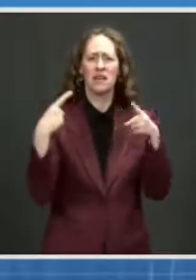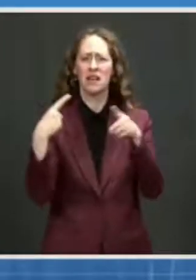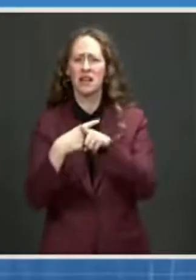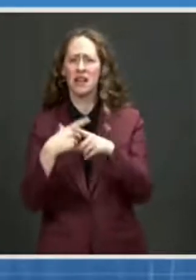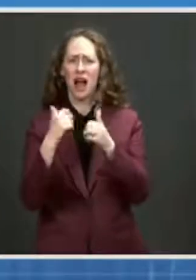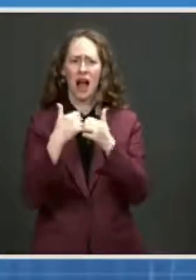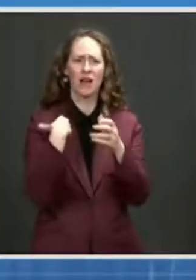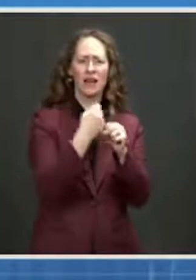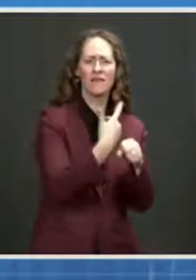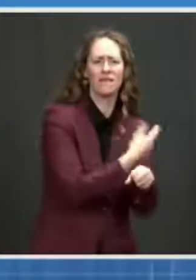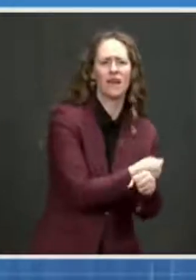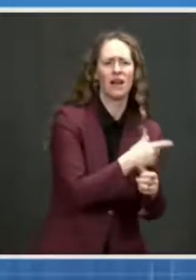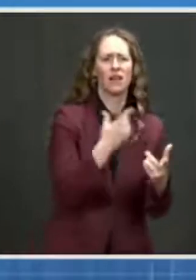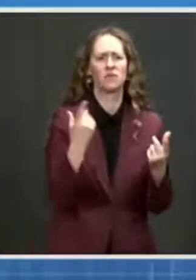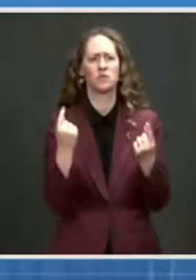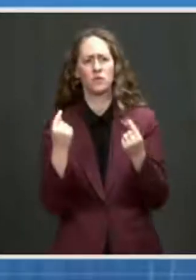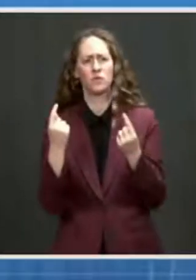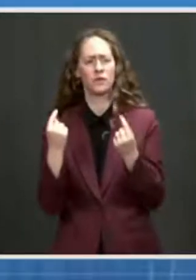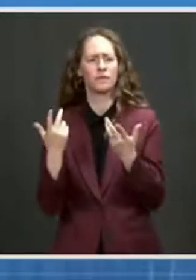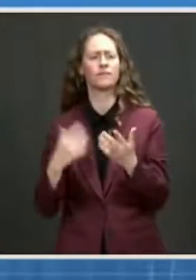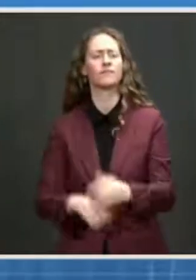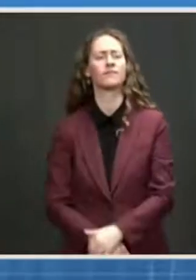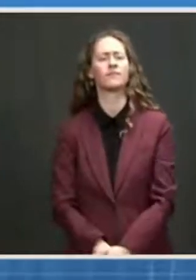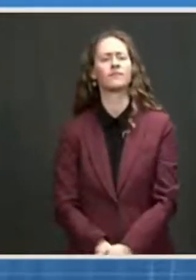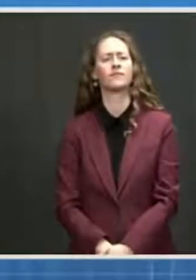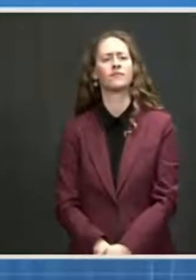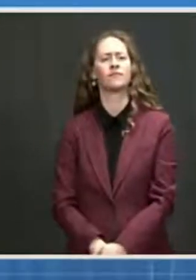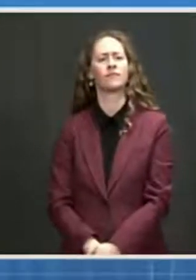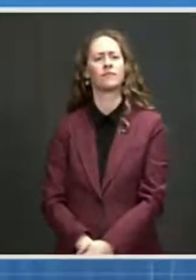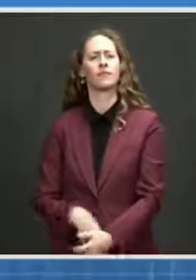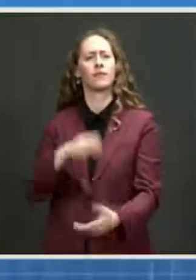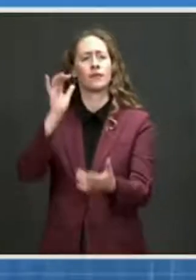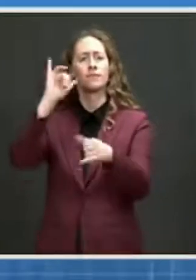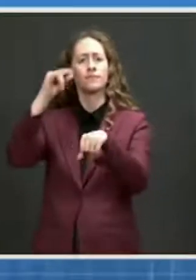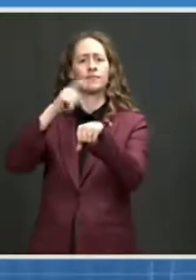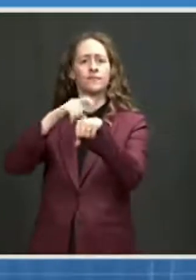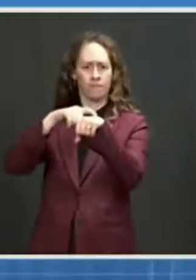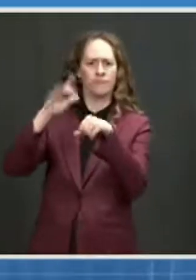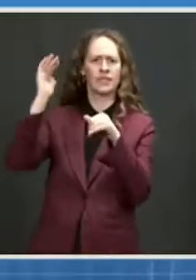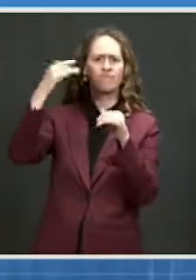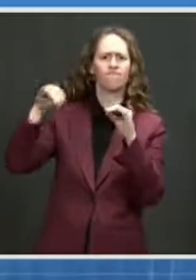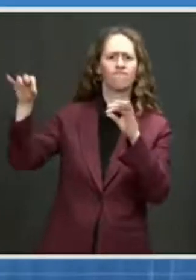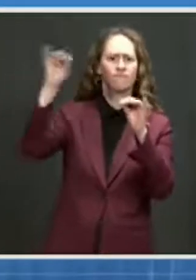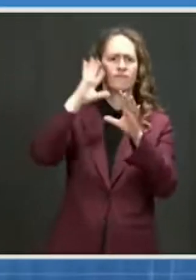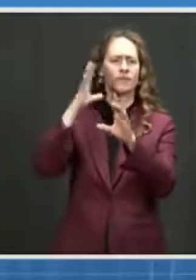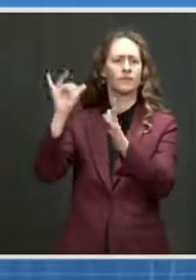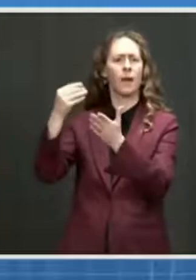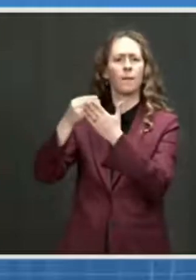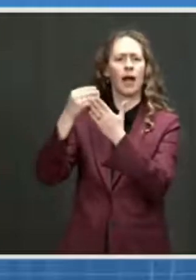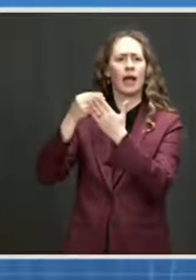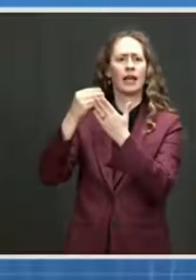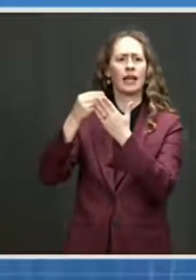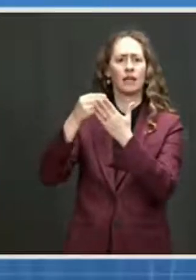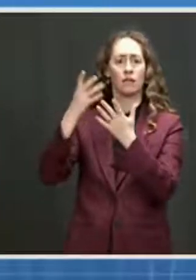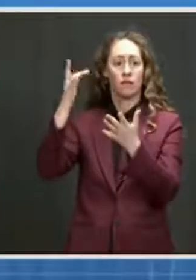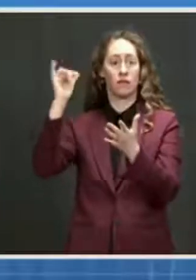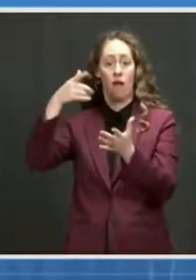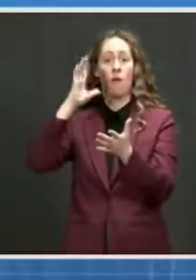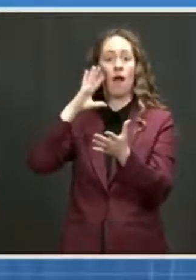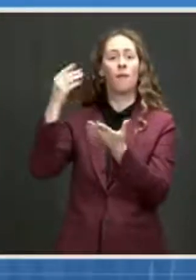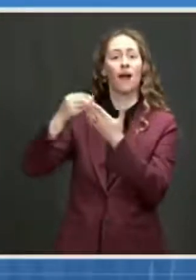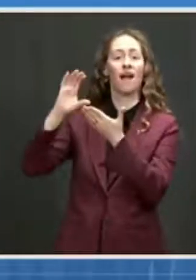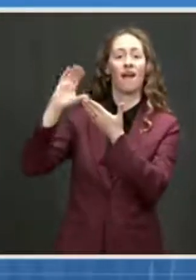thing started, I immediately went down there and got it. It pushed me over the edge.